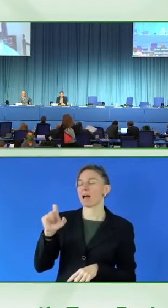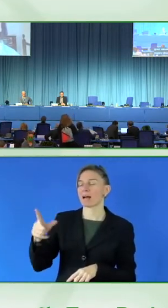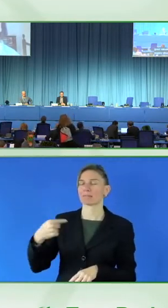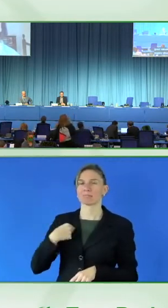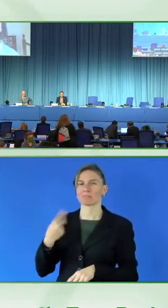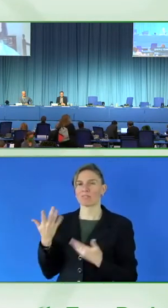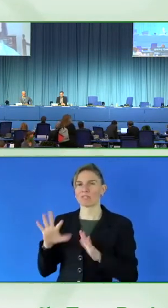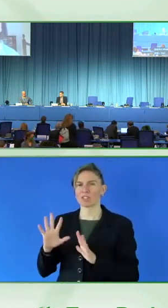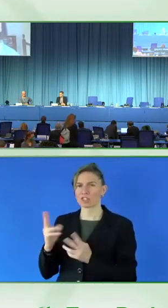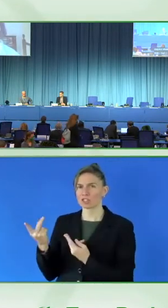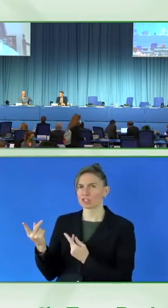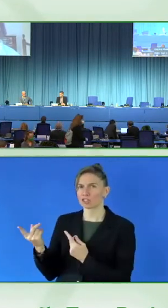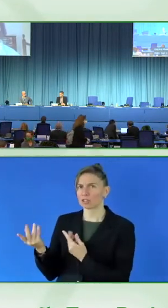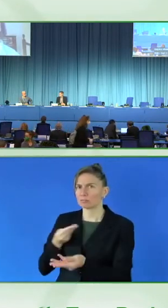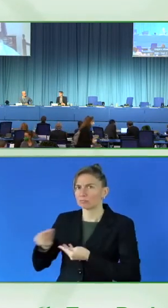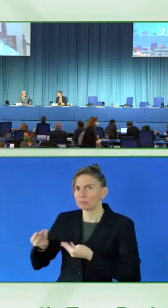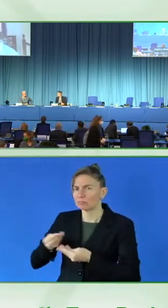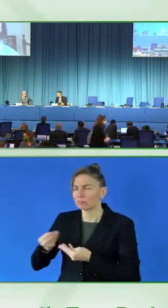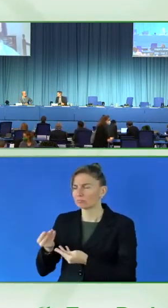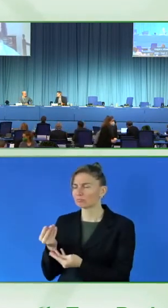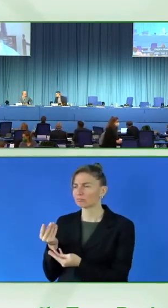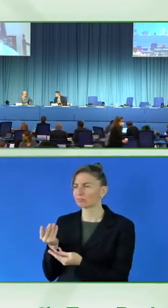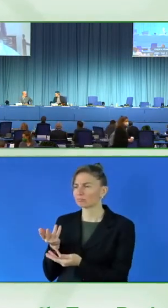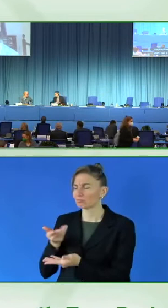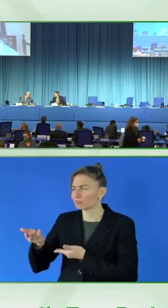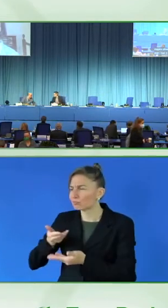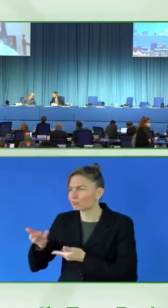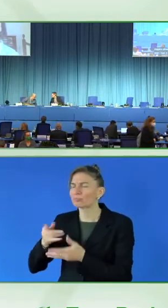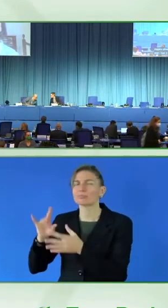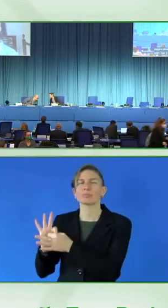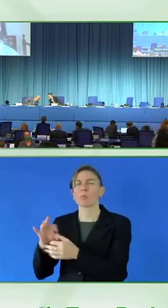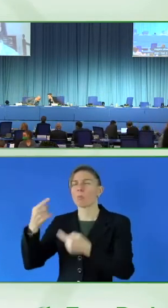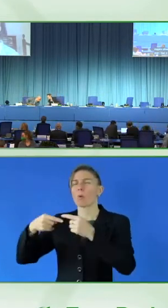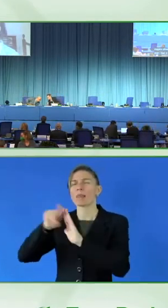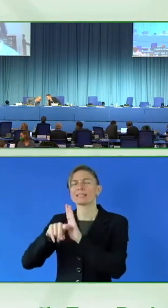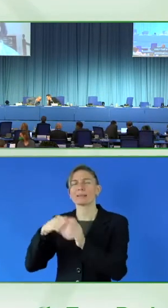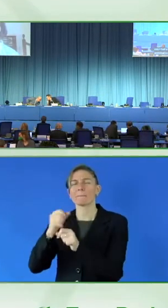policy makers, and he was saying what a wonderful